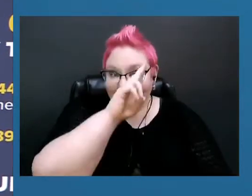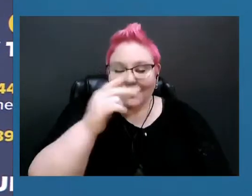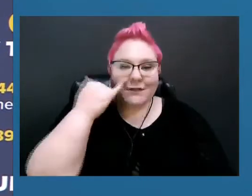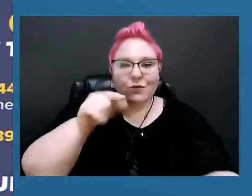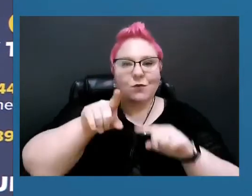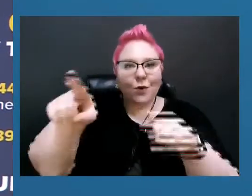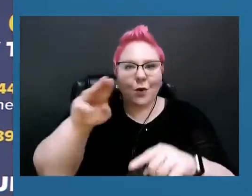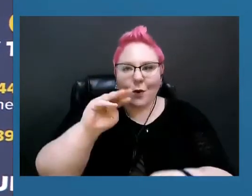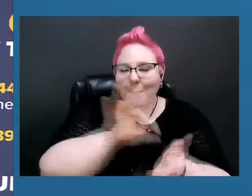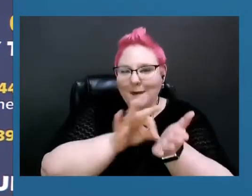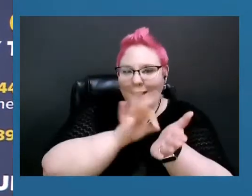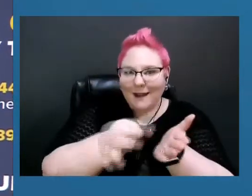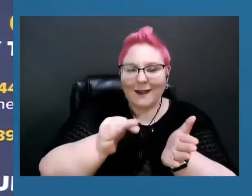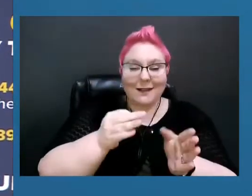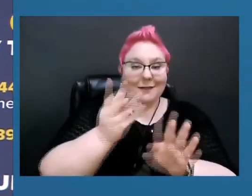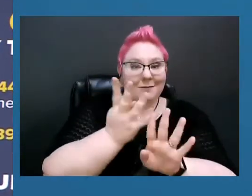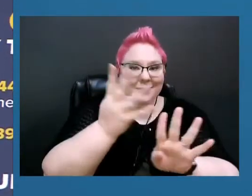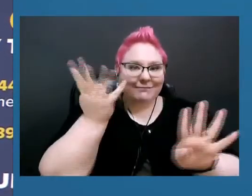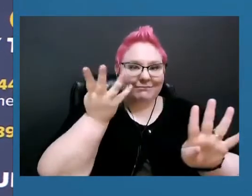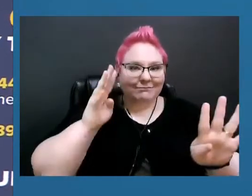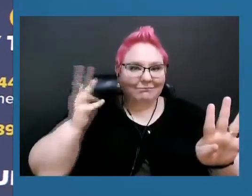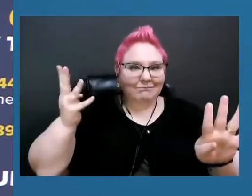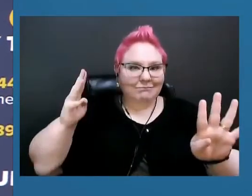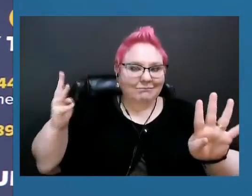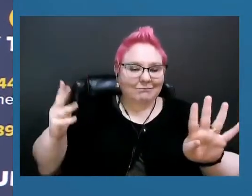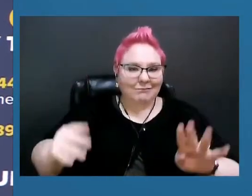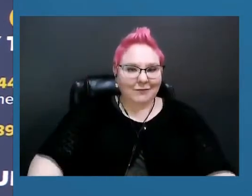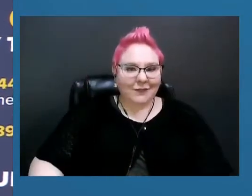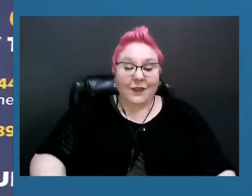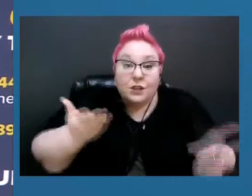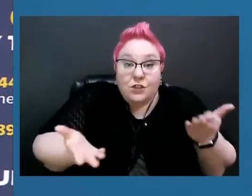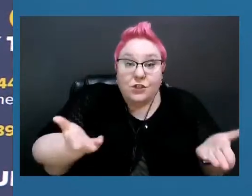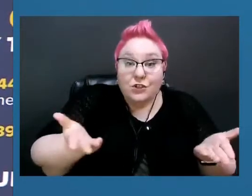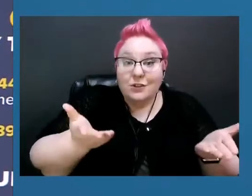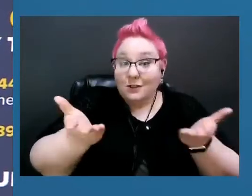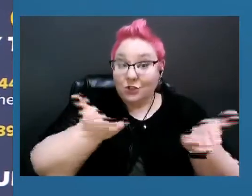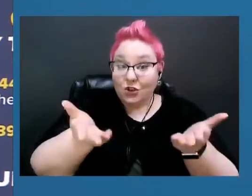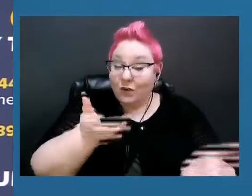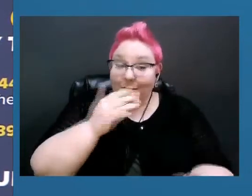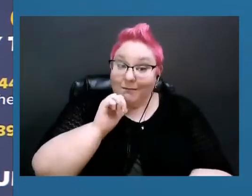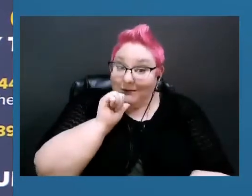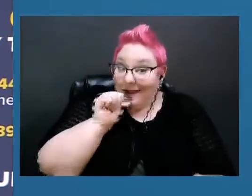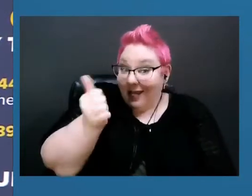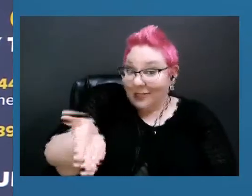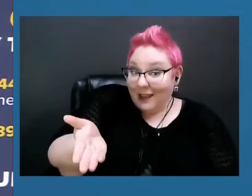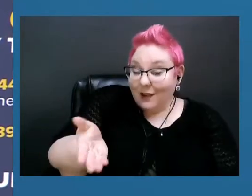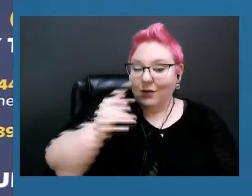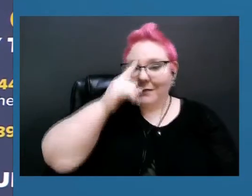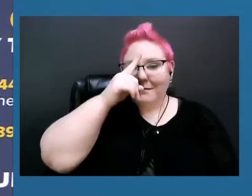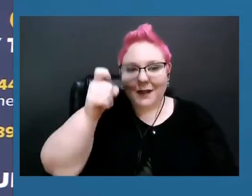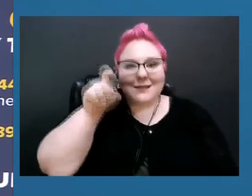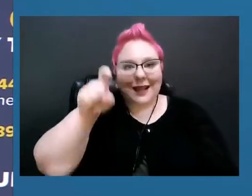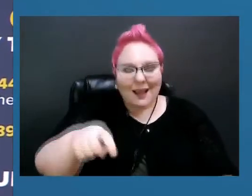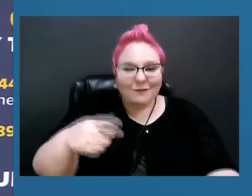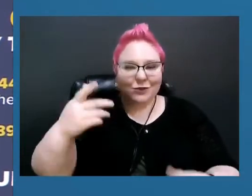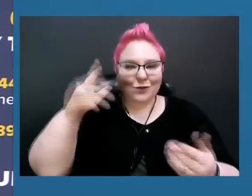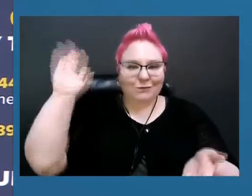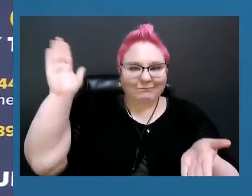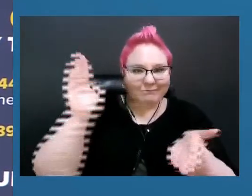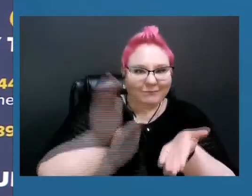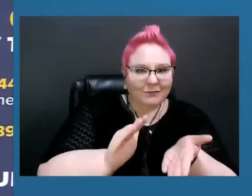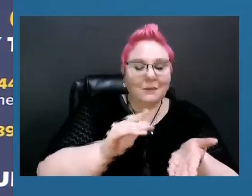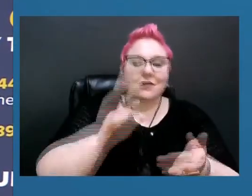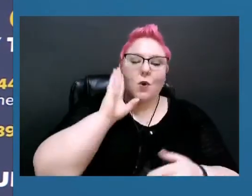lines are going to be a lot longer. The services may not be there because they're going to have to scale back based on these cuts too. So it affects the